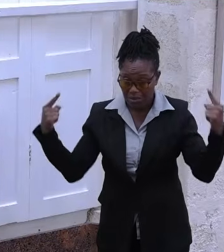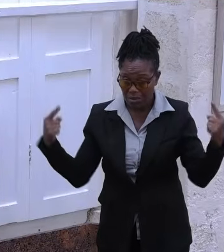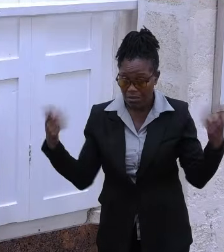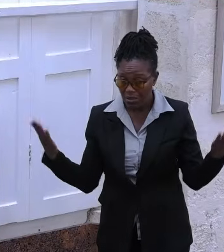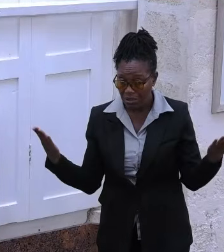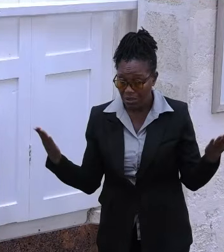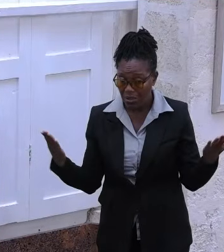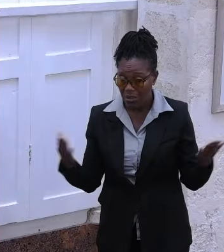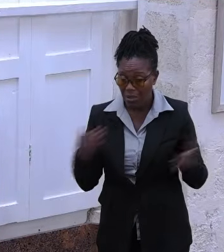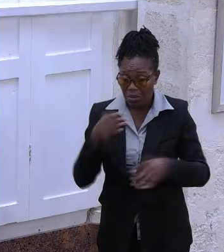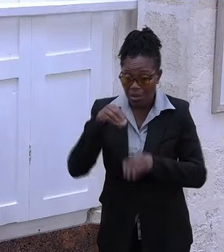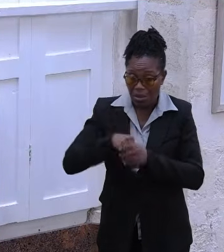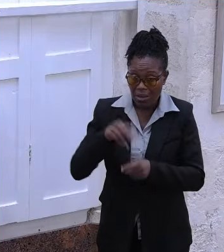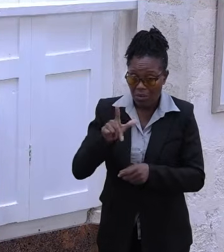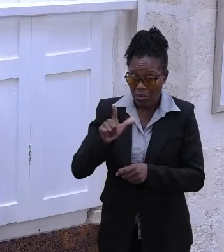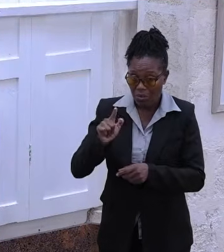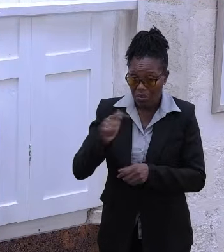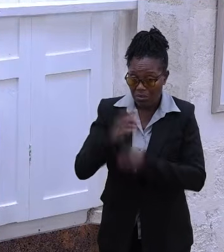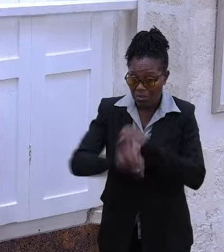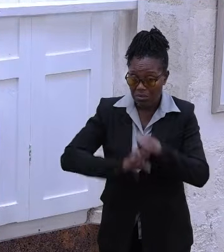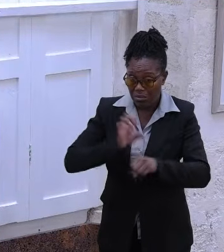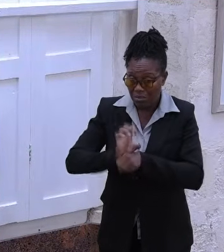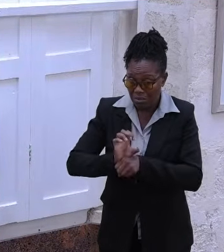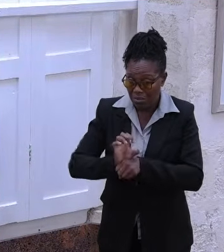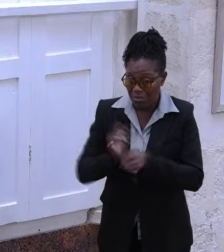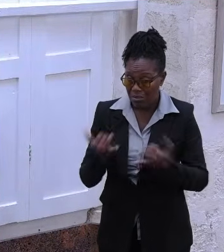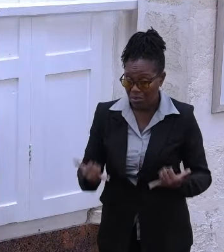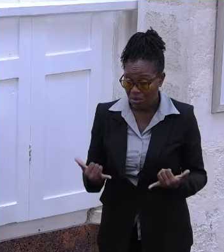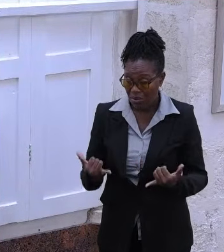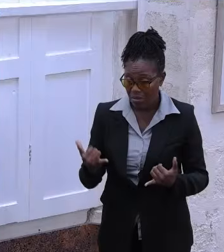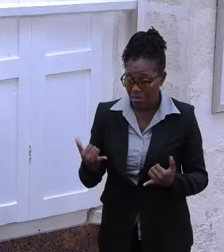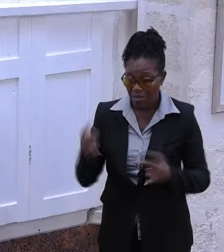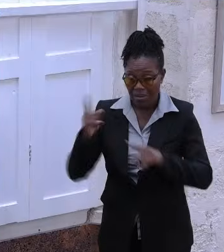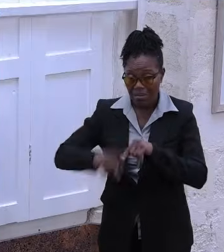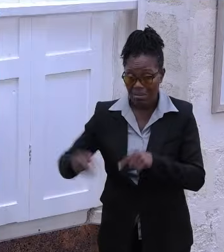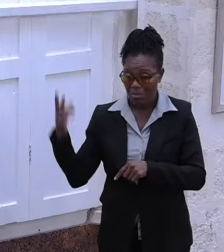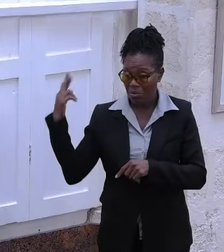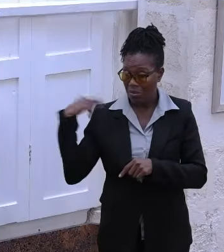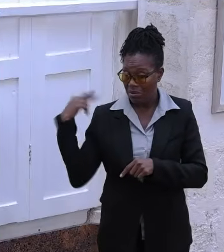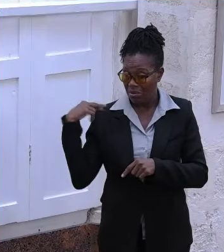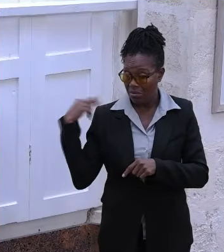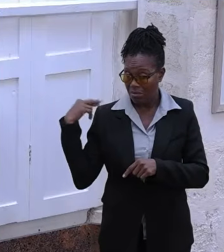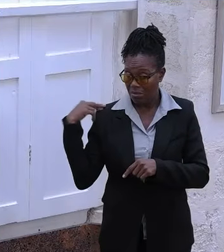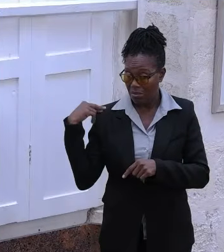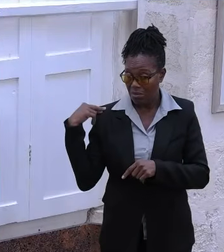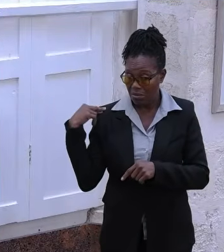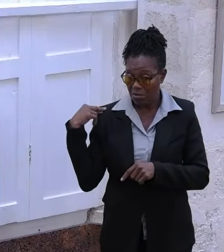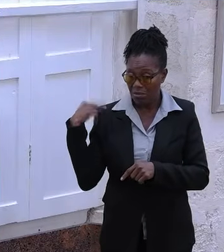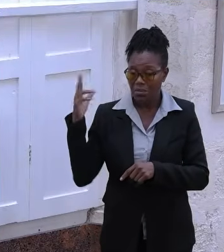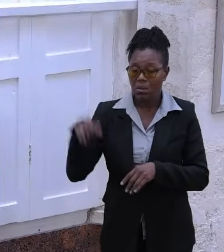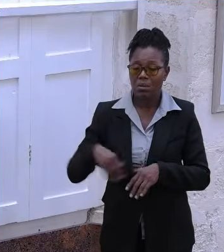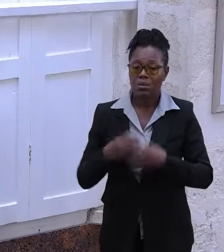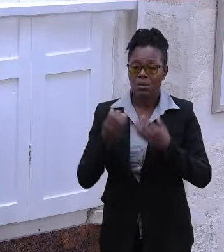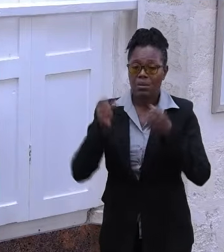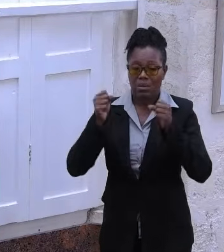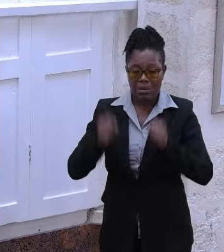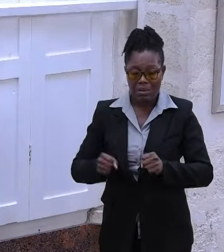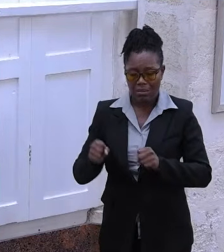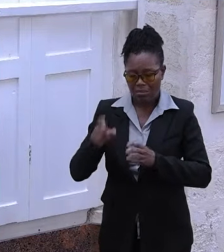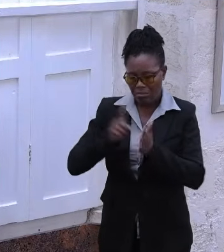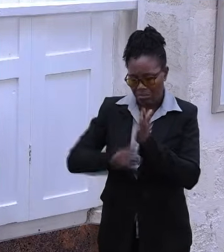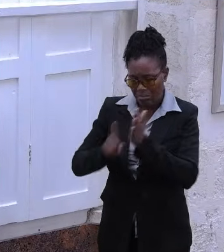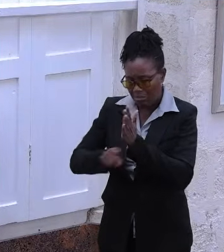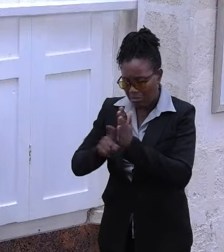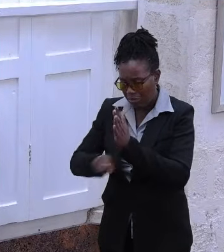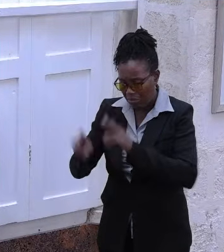21st century existence cannot be responsible enough to be able to examine, do